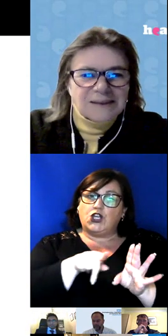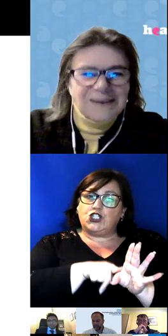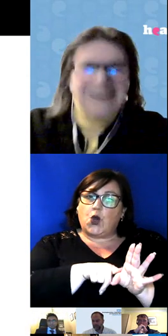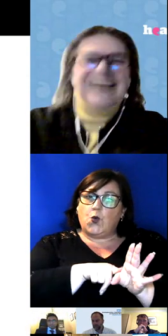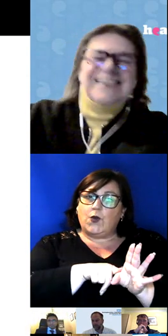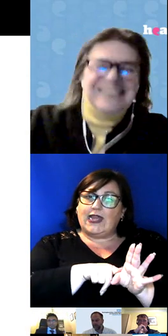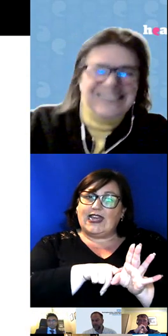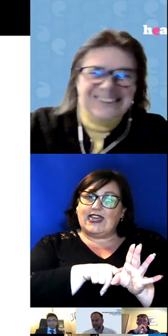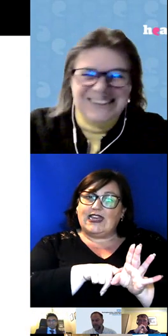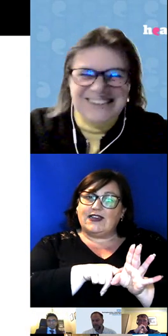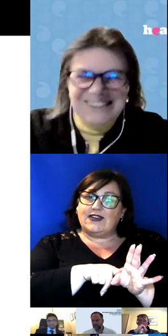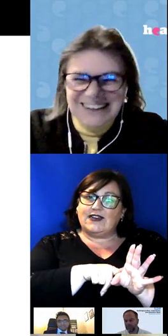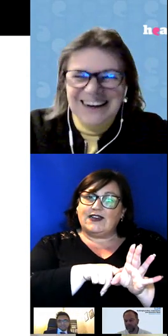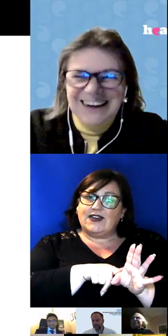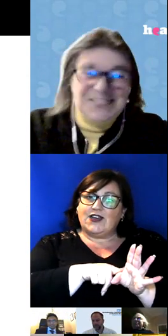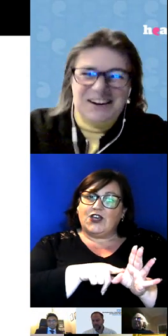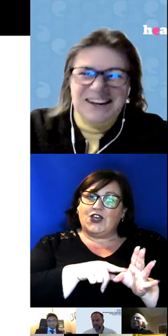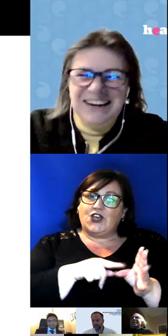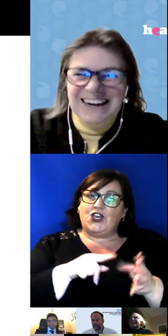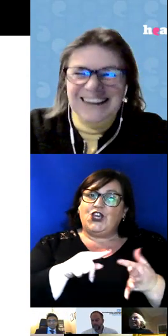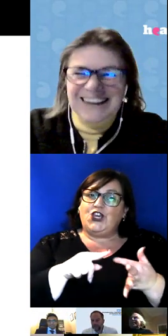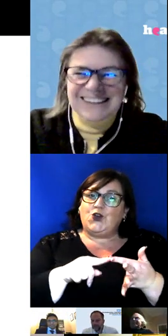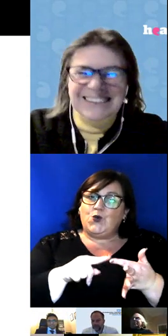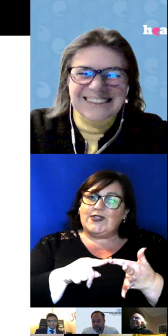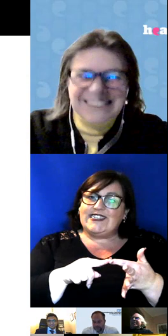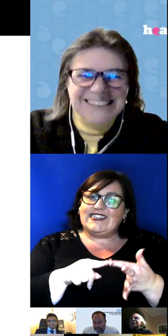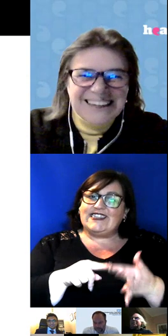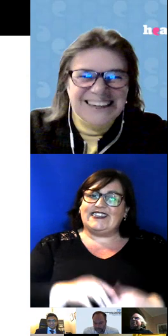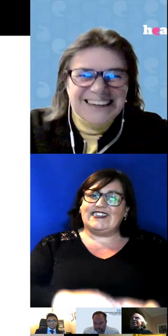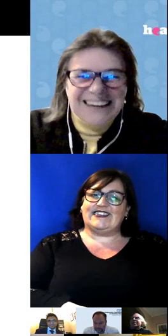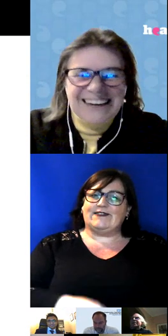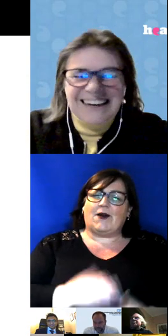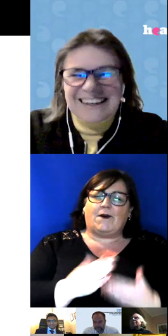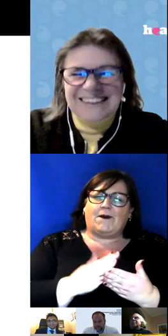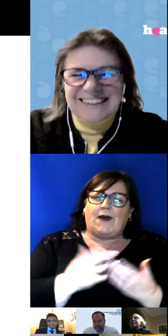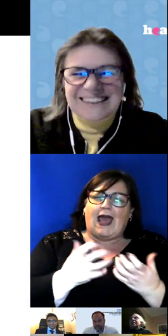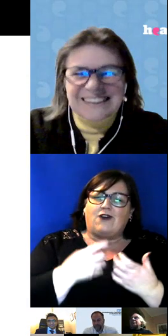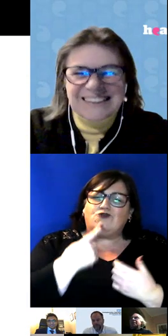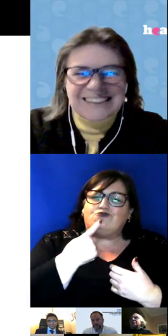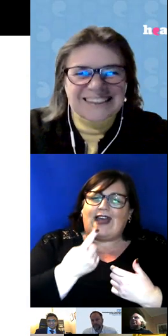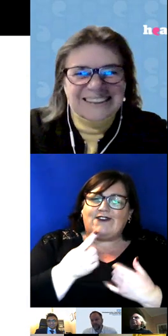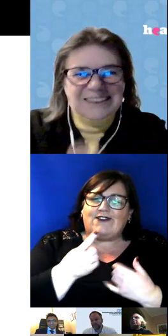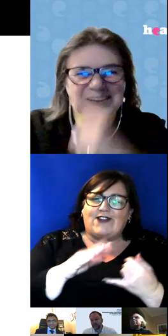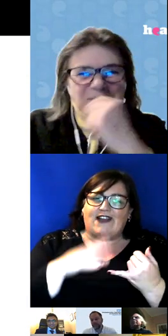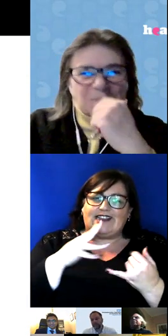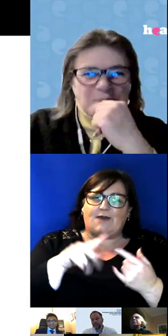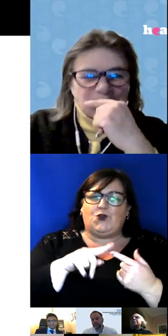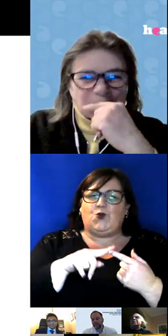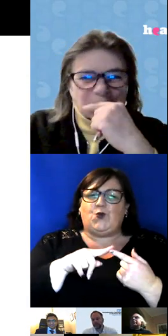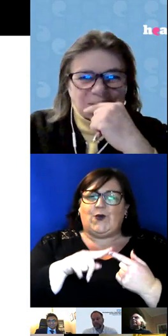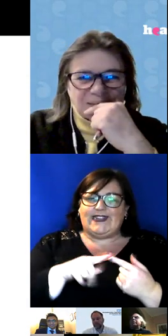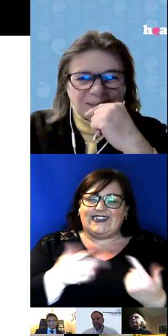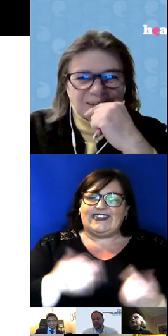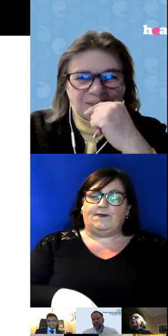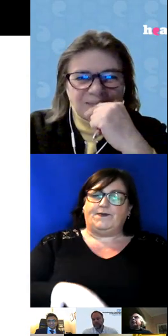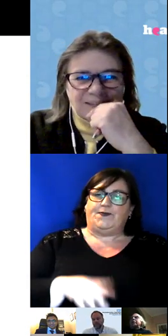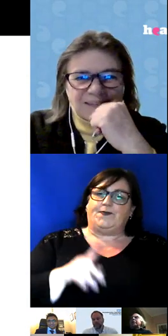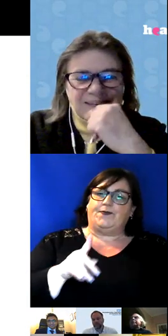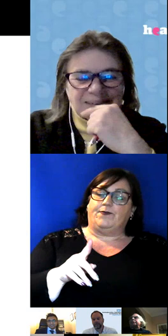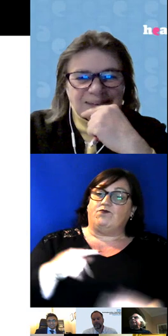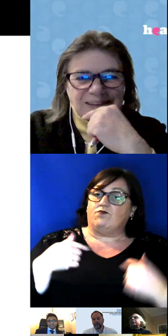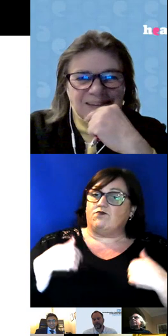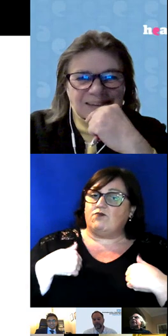about. Yeah, well done. Not many people do. It's very difficult. Thanks very much. I'm really just a sort of interested member of the